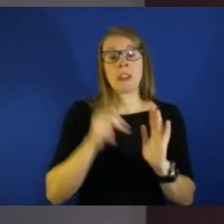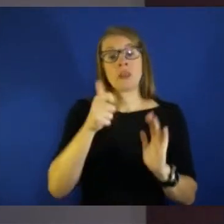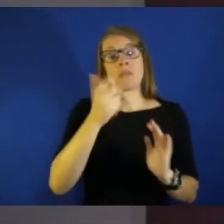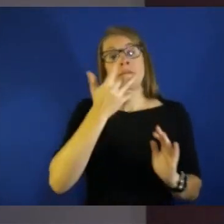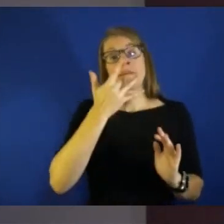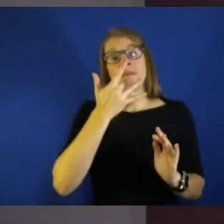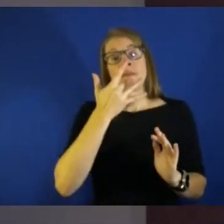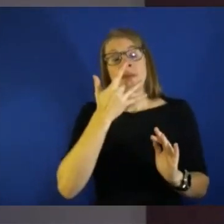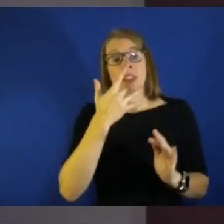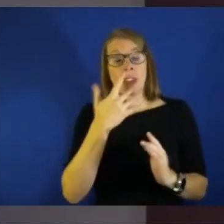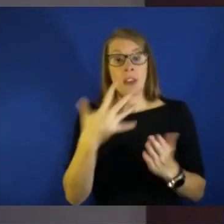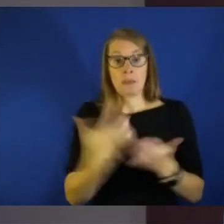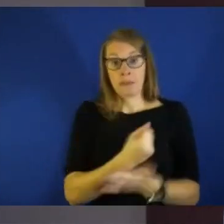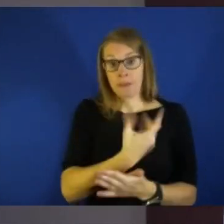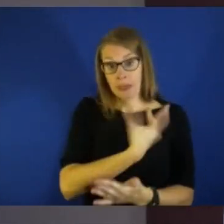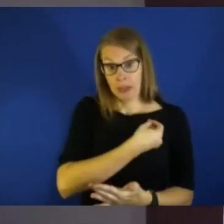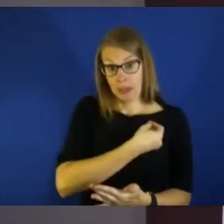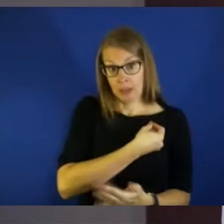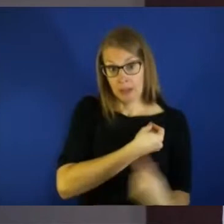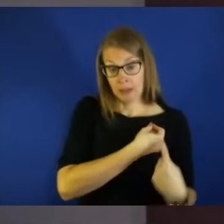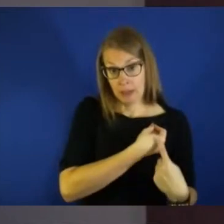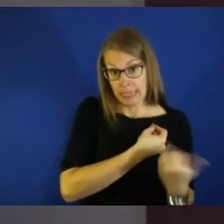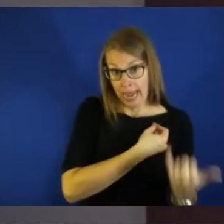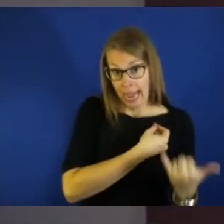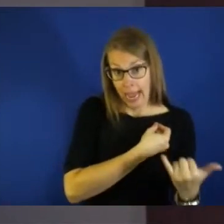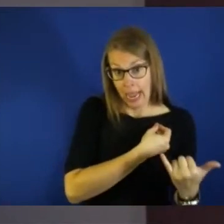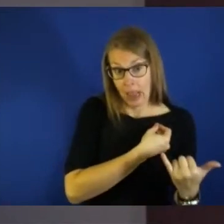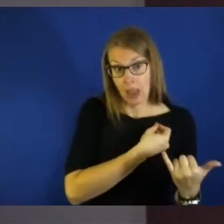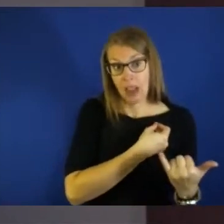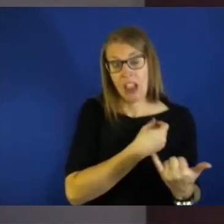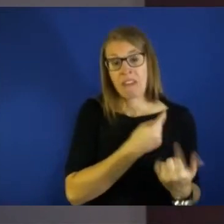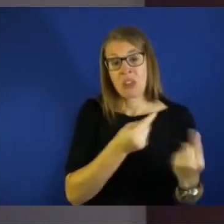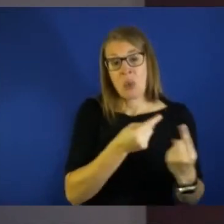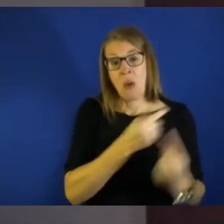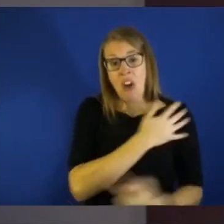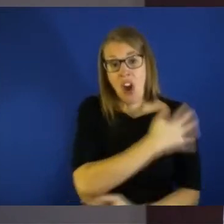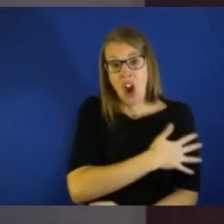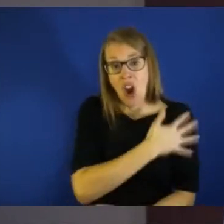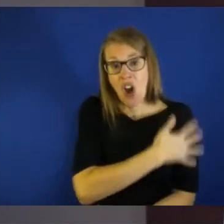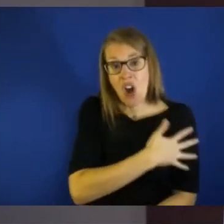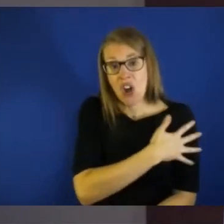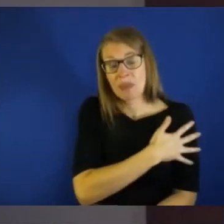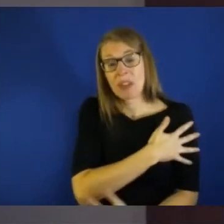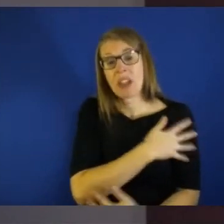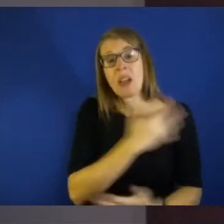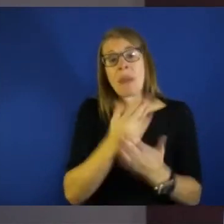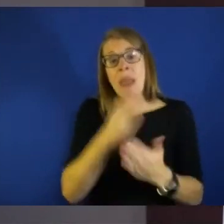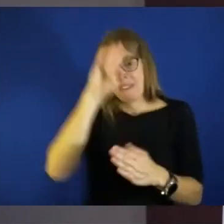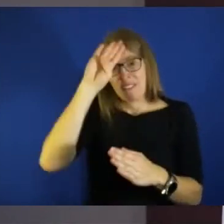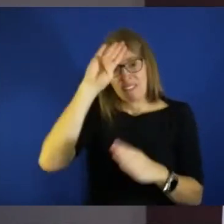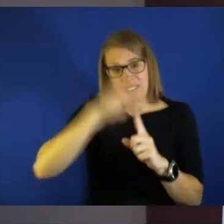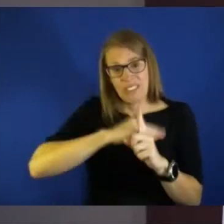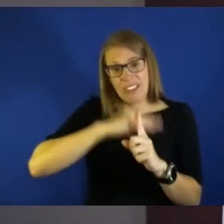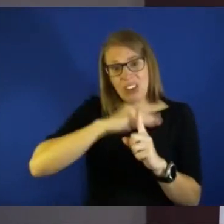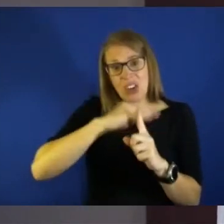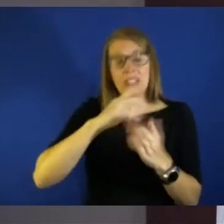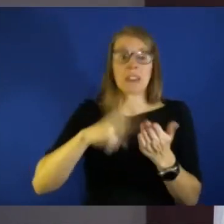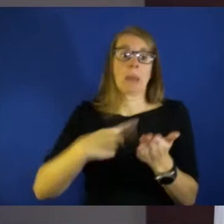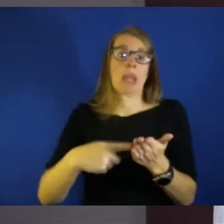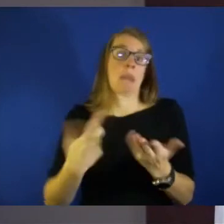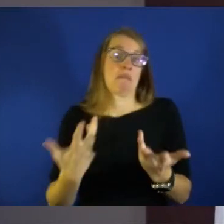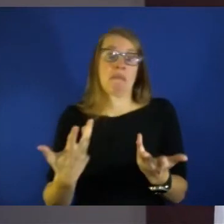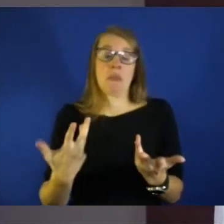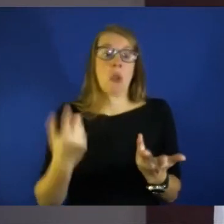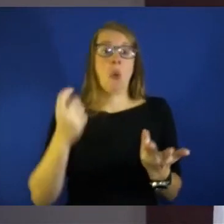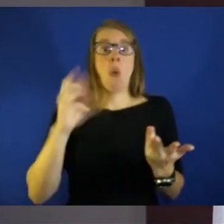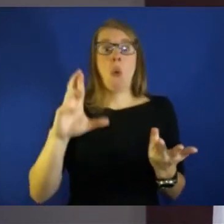this vaccine, have a sore arm, maybe get a fever even sometimes, or put yourself